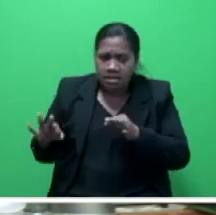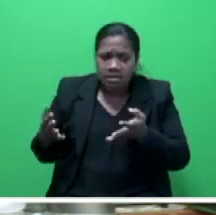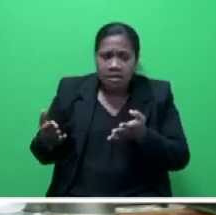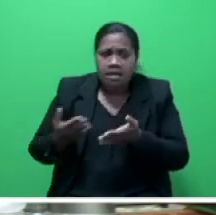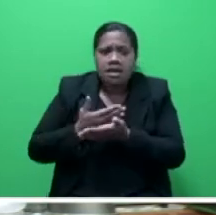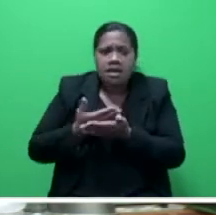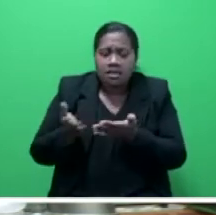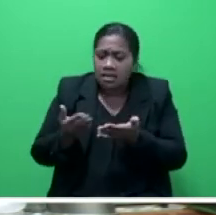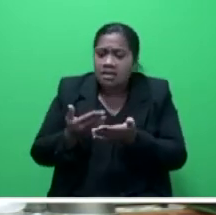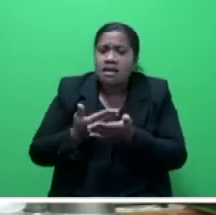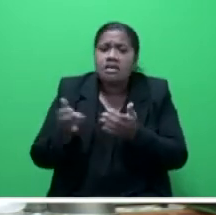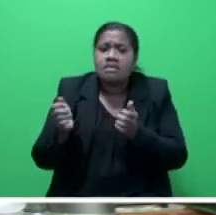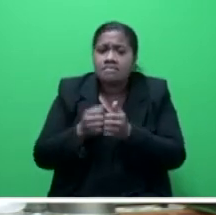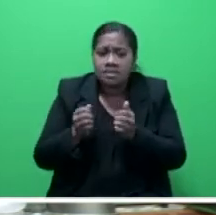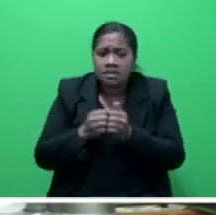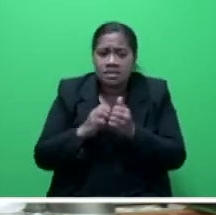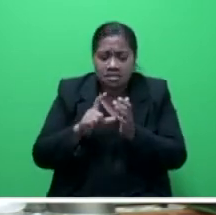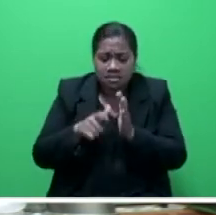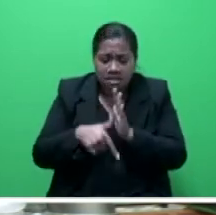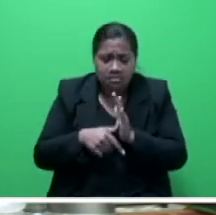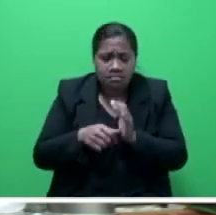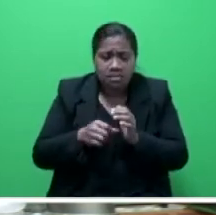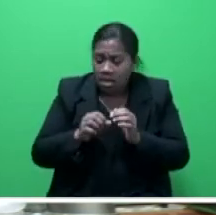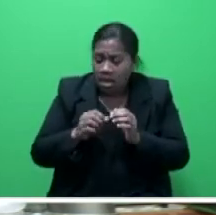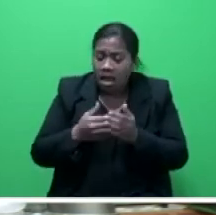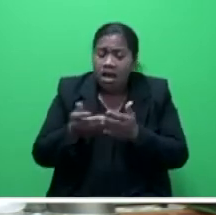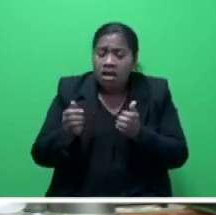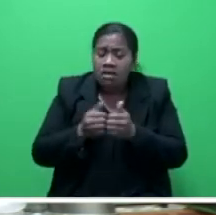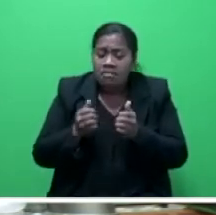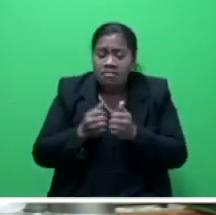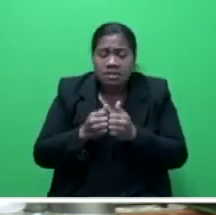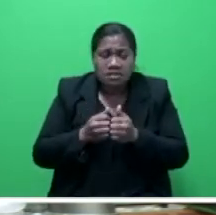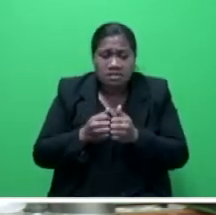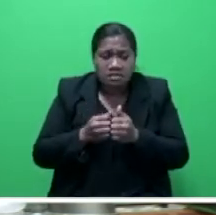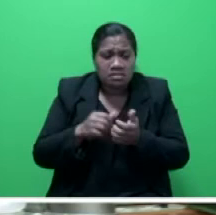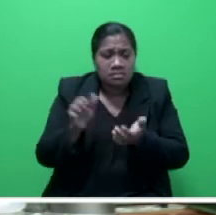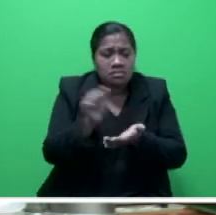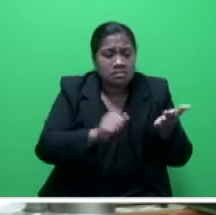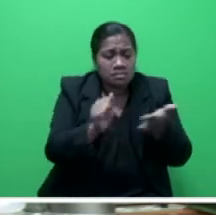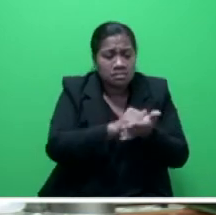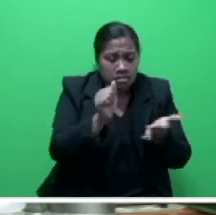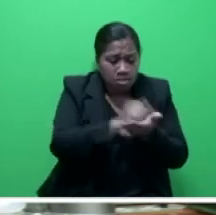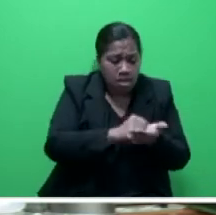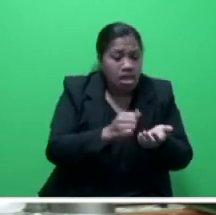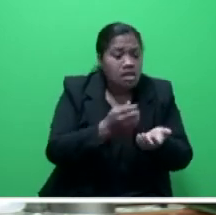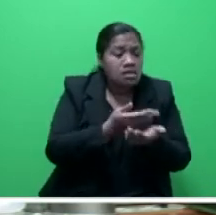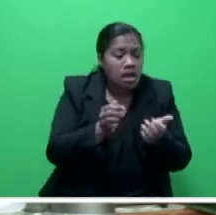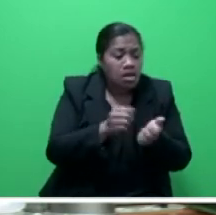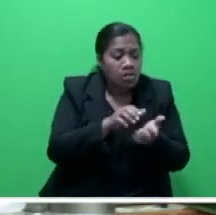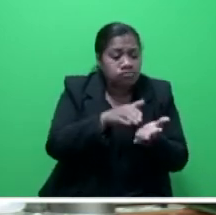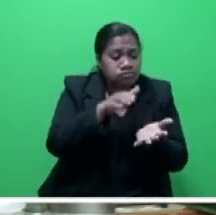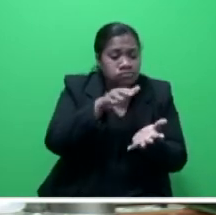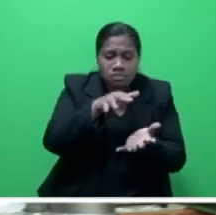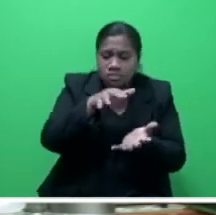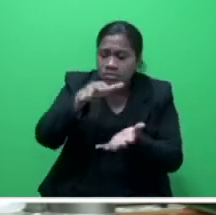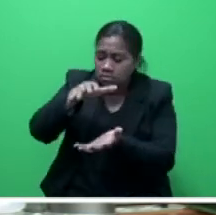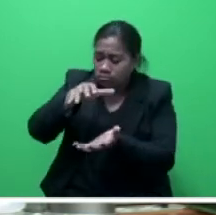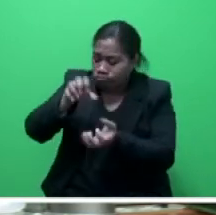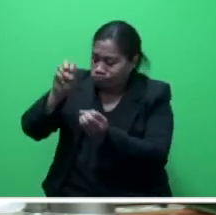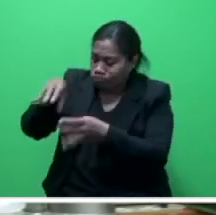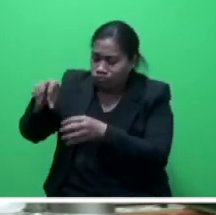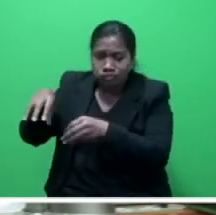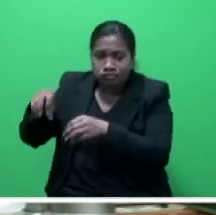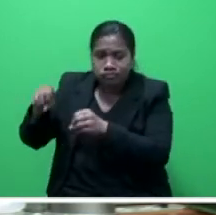year they will purchase, how much that will then add up to the volume of inorganic chemical